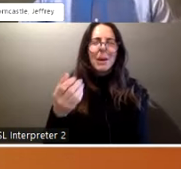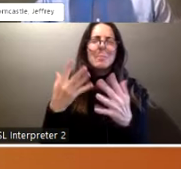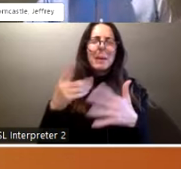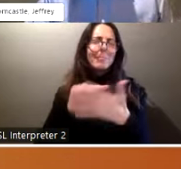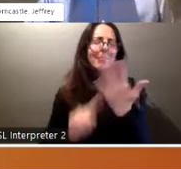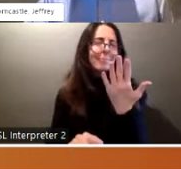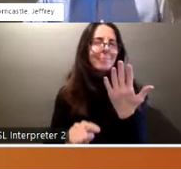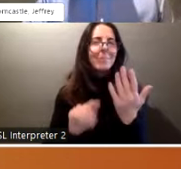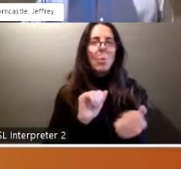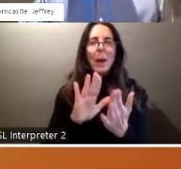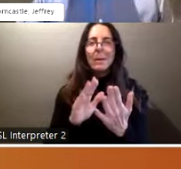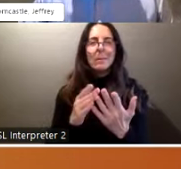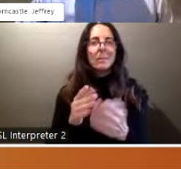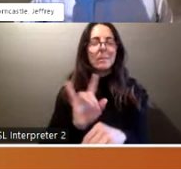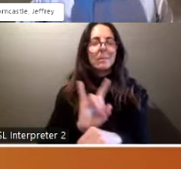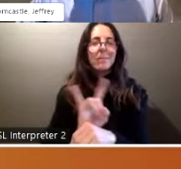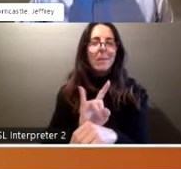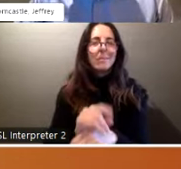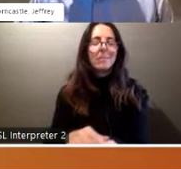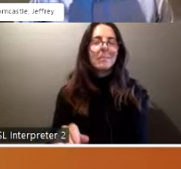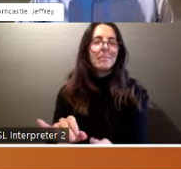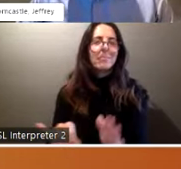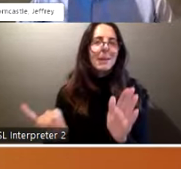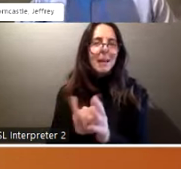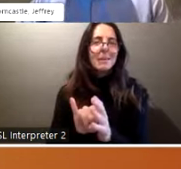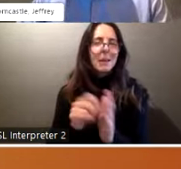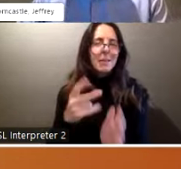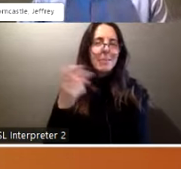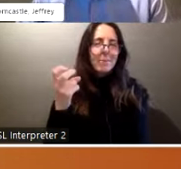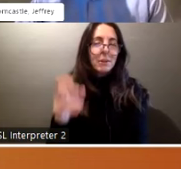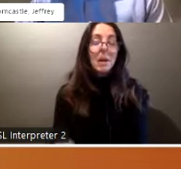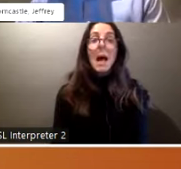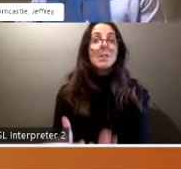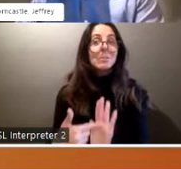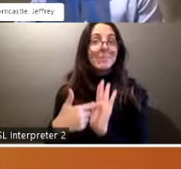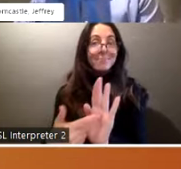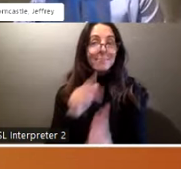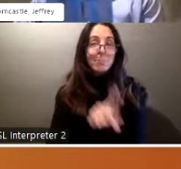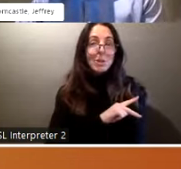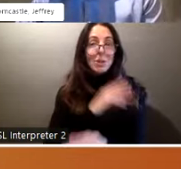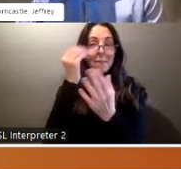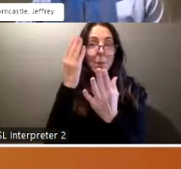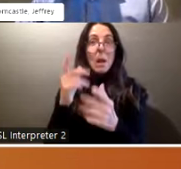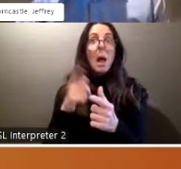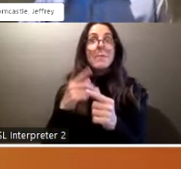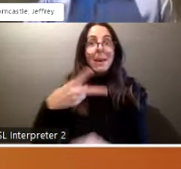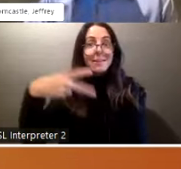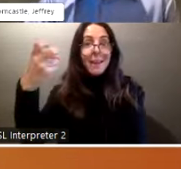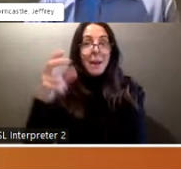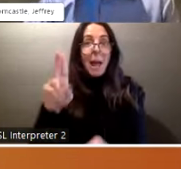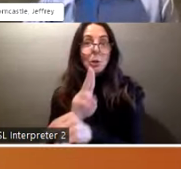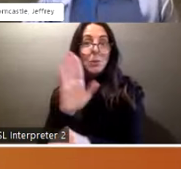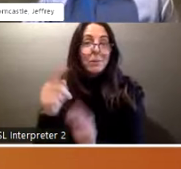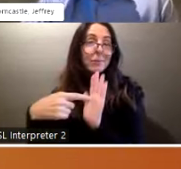just refers to losing personal information. Now, when that personal information is actually used, like your social insurance number to open